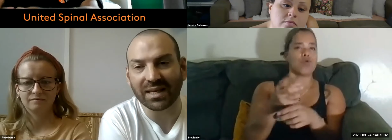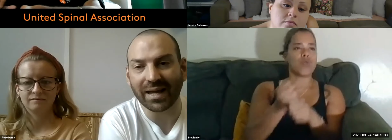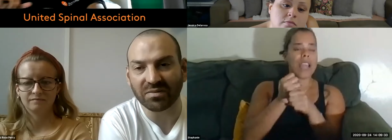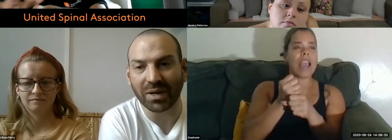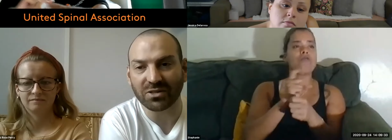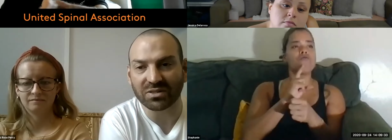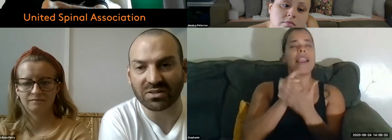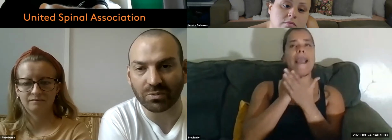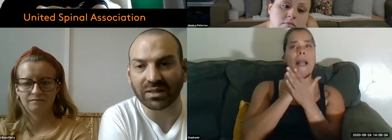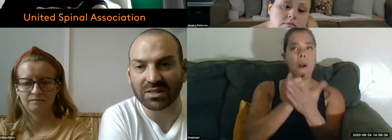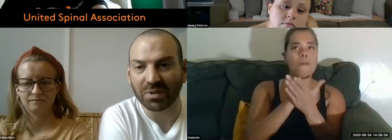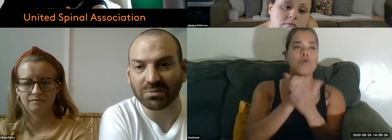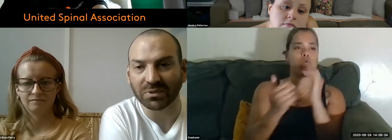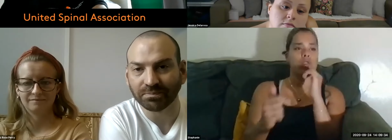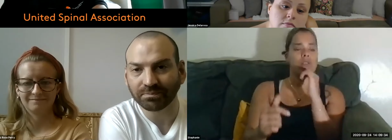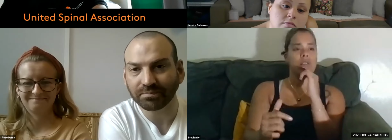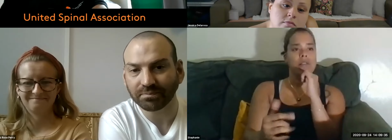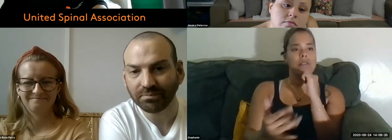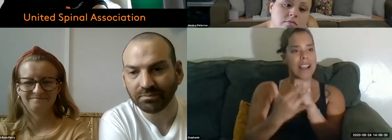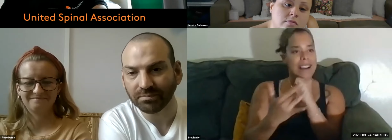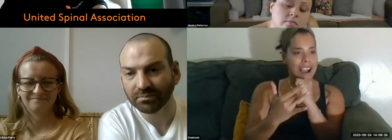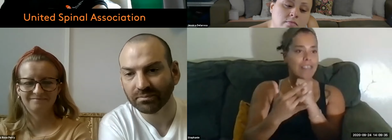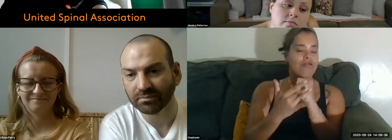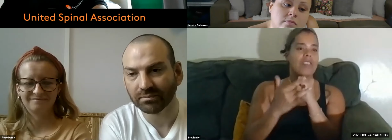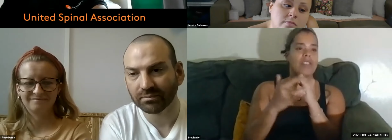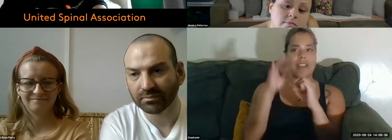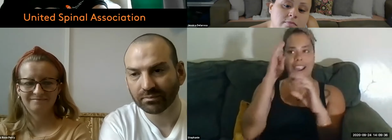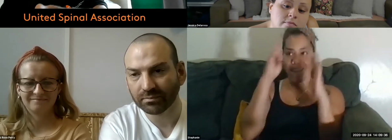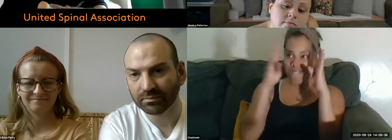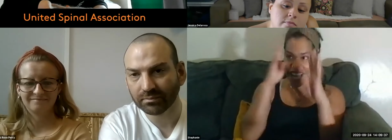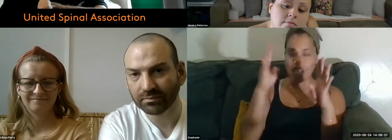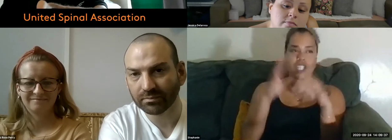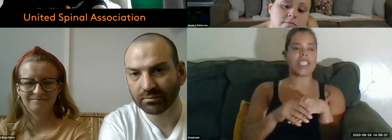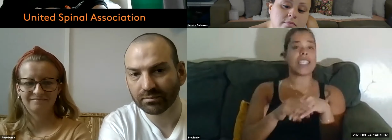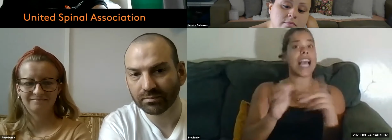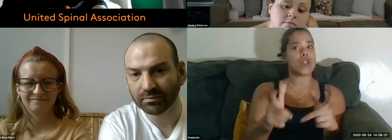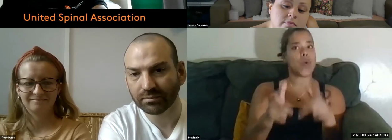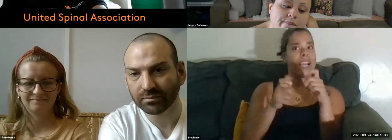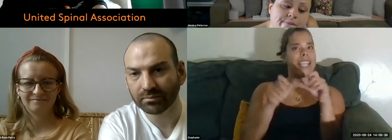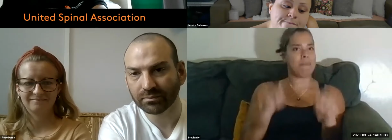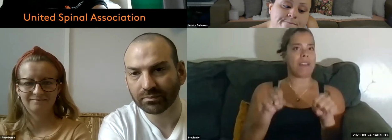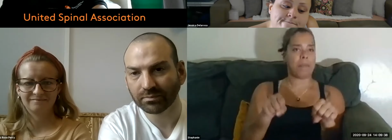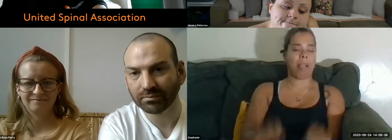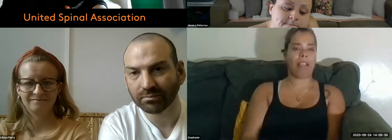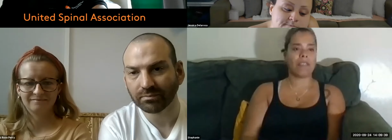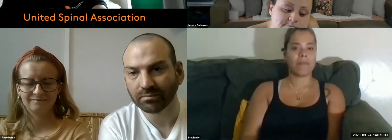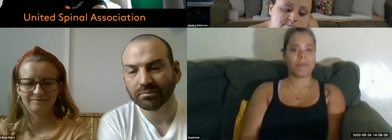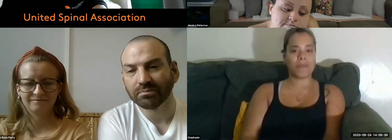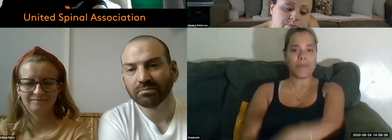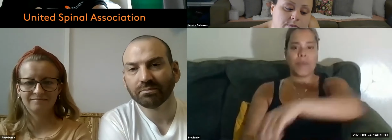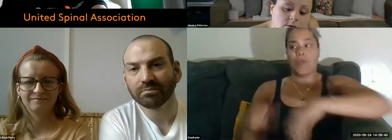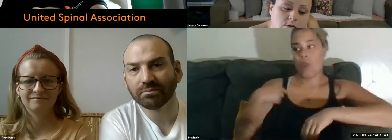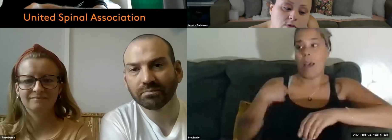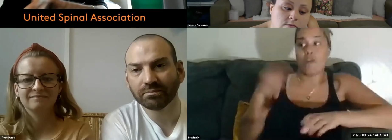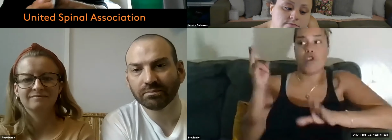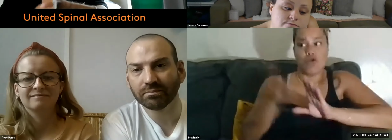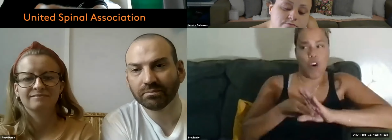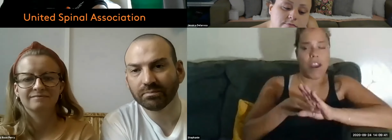technologies into the hands of patients as quickly as possible. I'm going to jump in right quick and say that, I've been injured